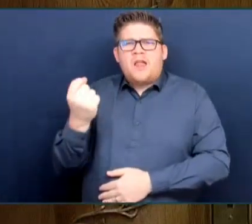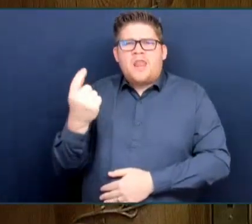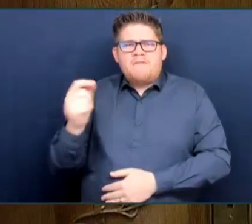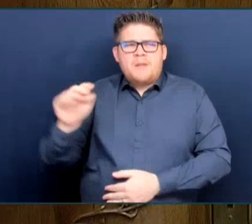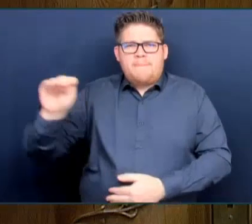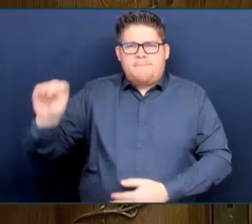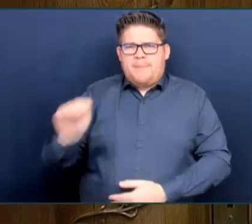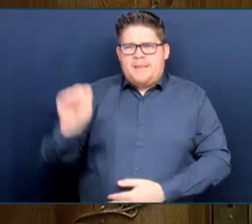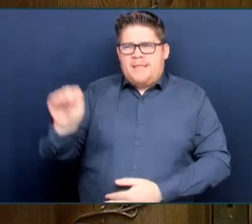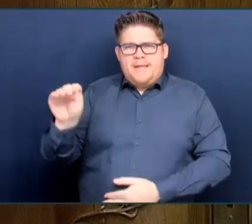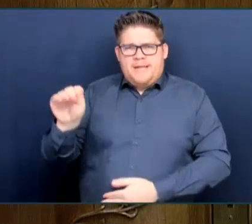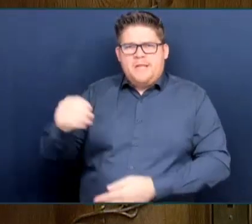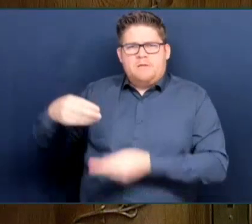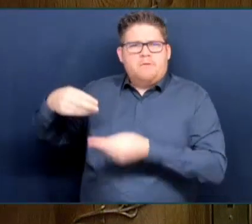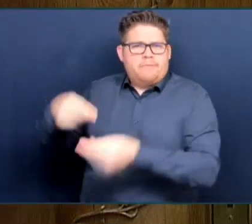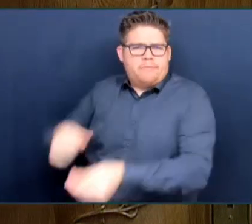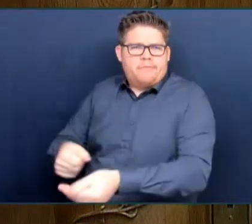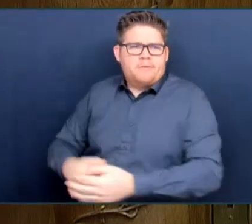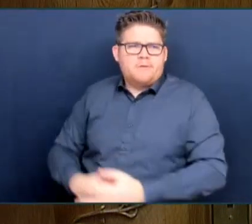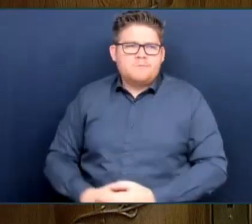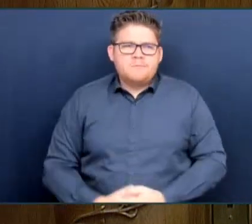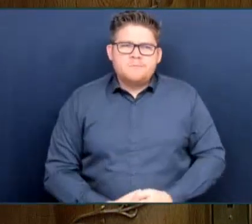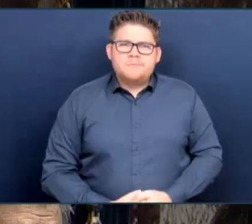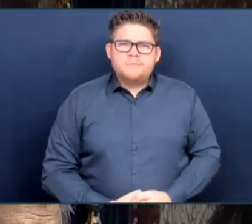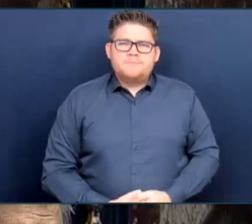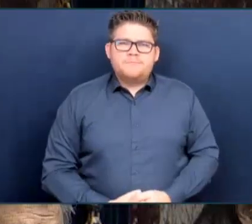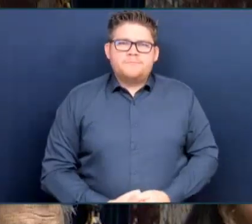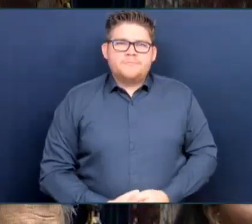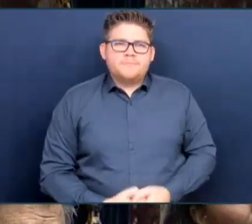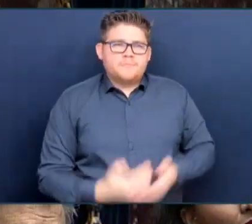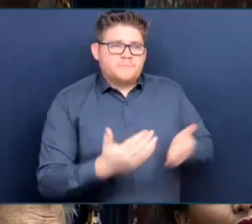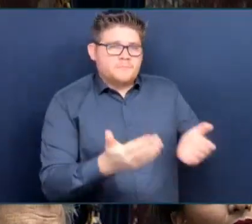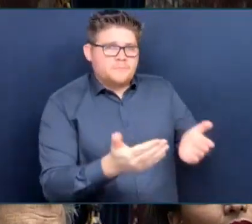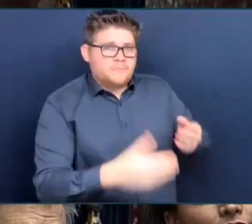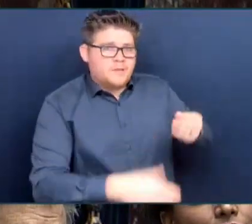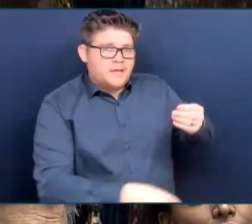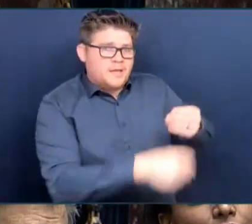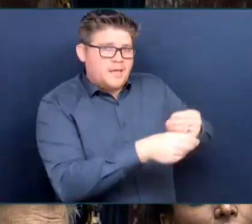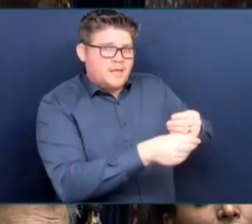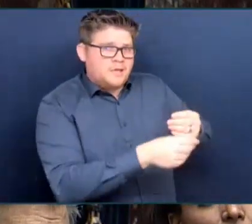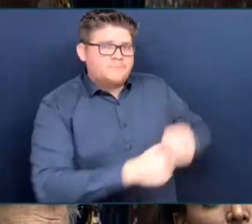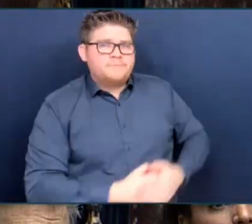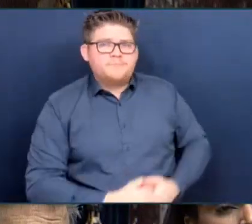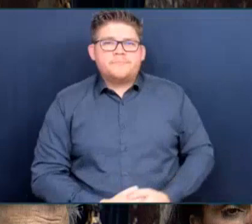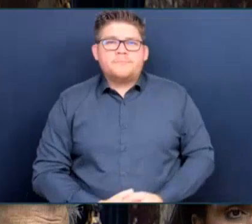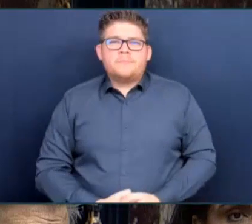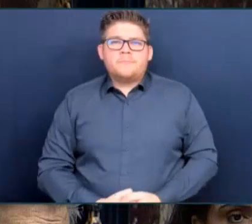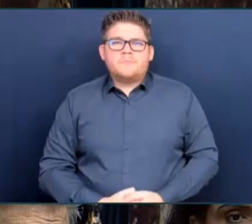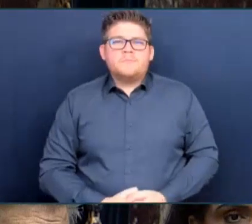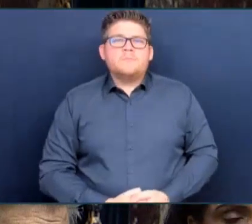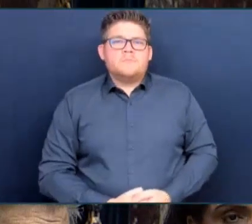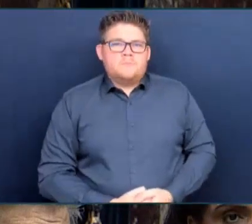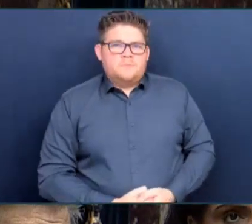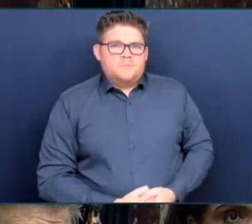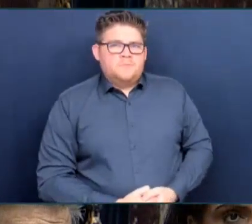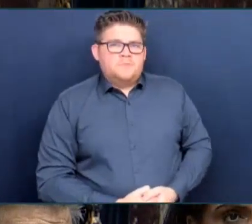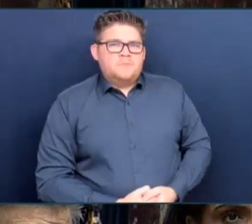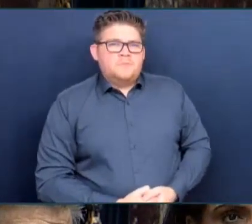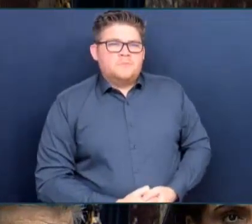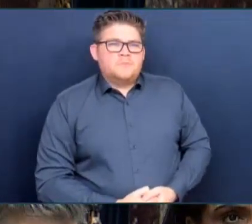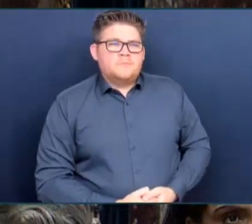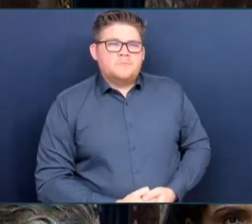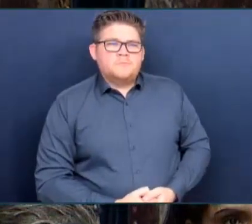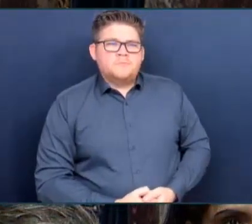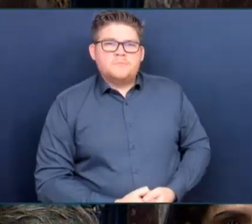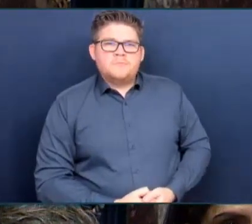House Leader, third party supplemental. Yeah, thank you, Mr. Speaker. And of course, those injunctions are protecting the rights of corporations, not the rights of Indigenous people